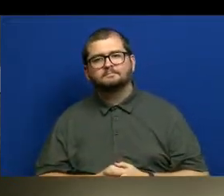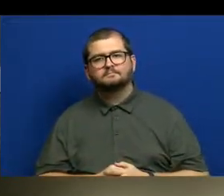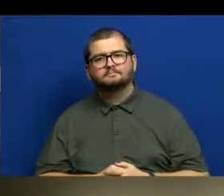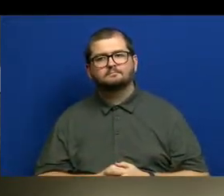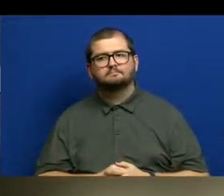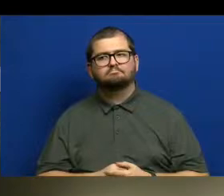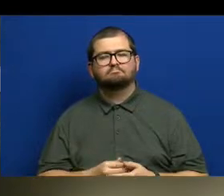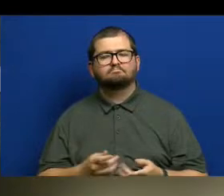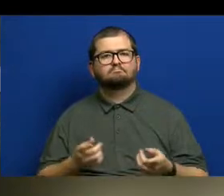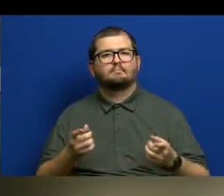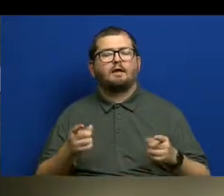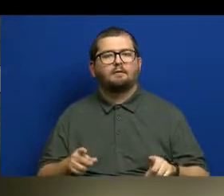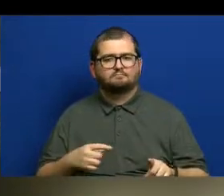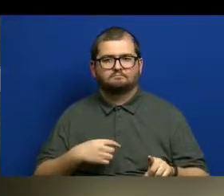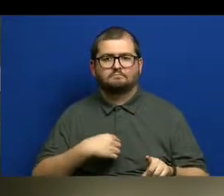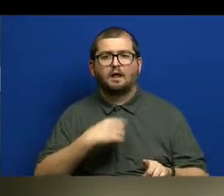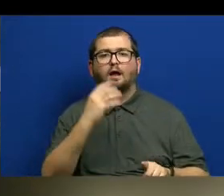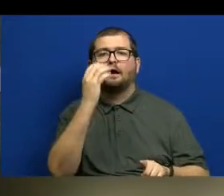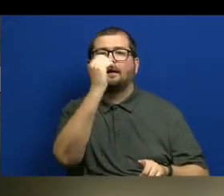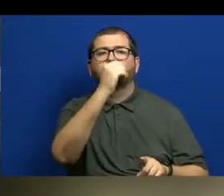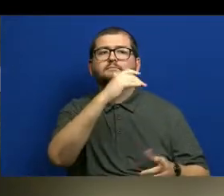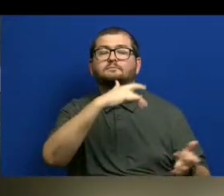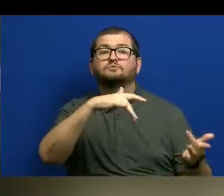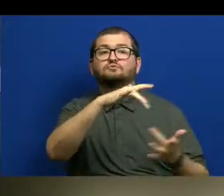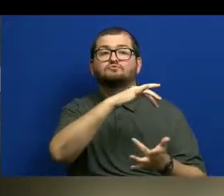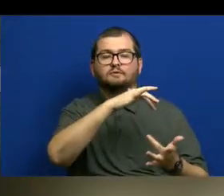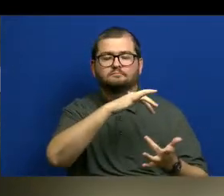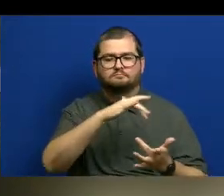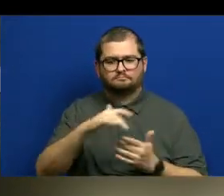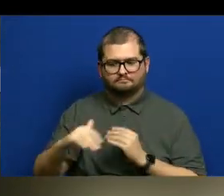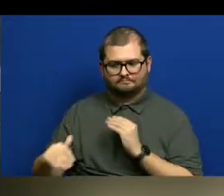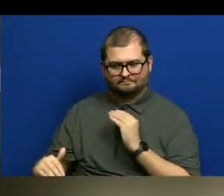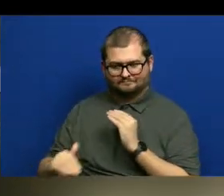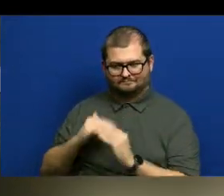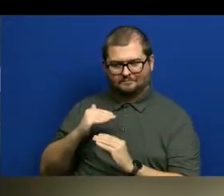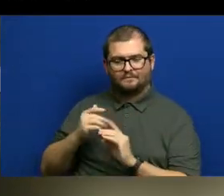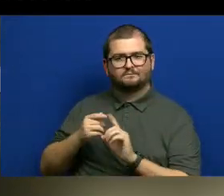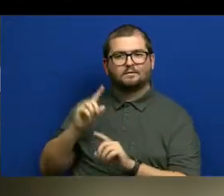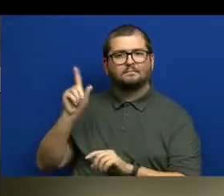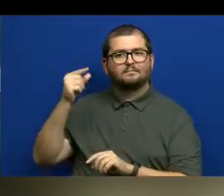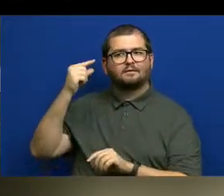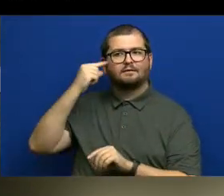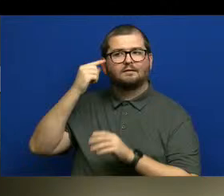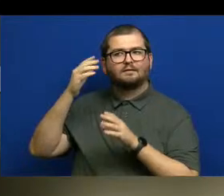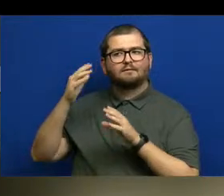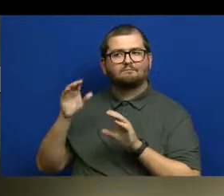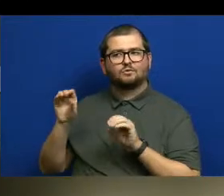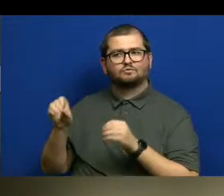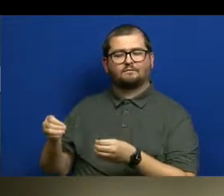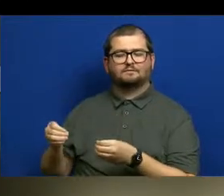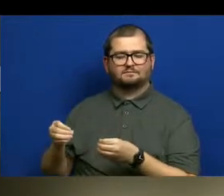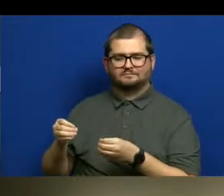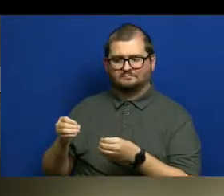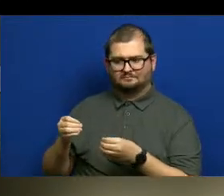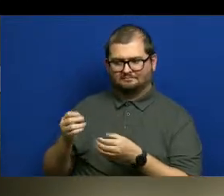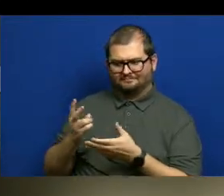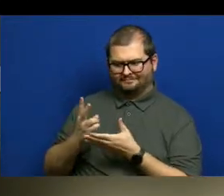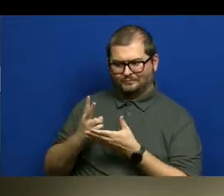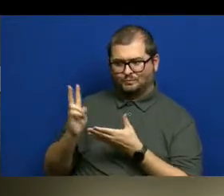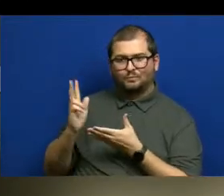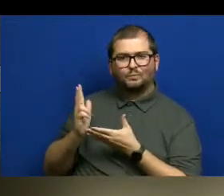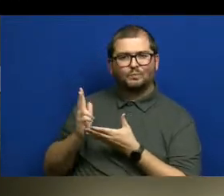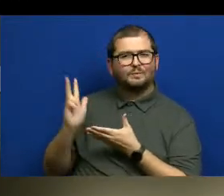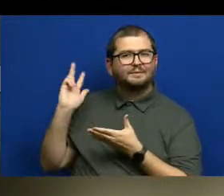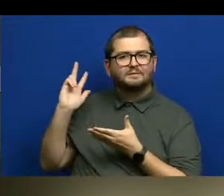Then, while I was on a trip, I received an email from the governor's office. This was only 2 or 3 weeks